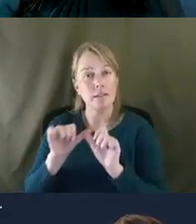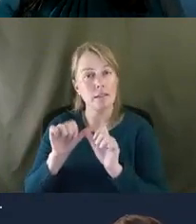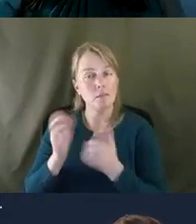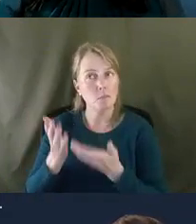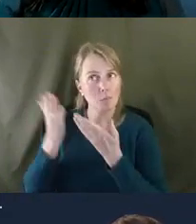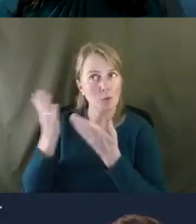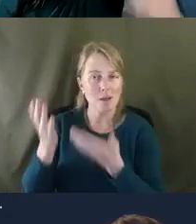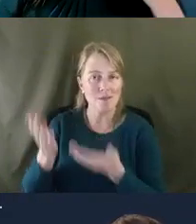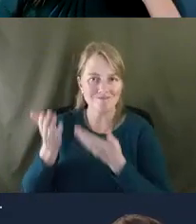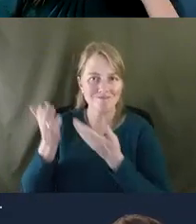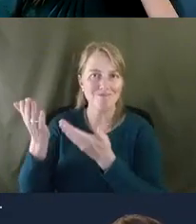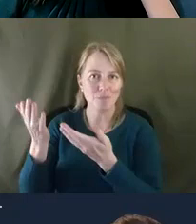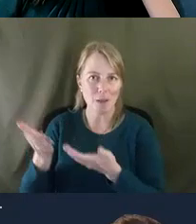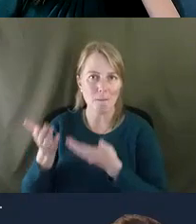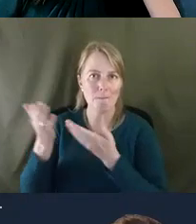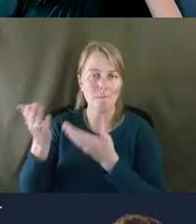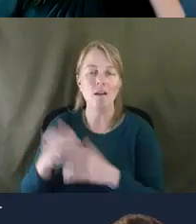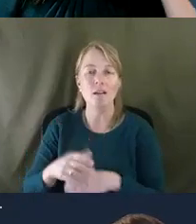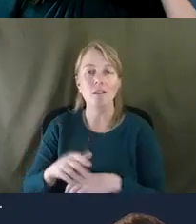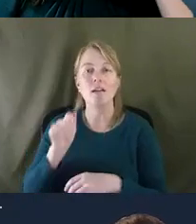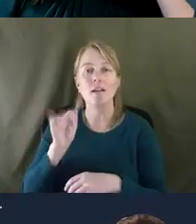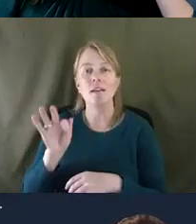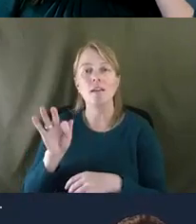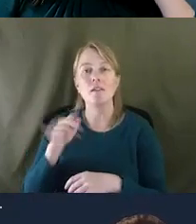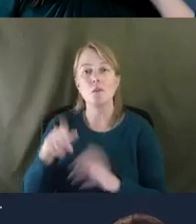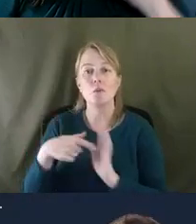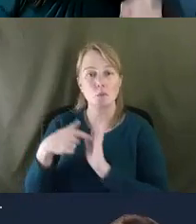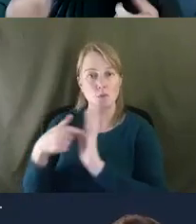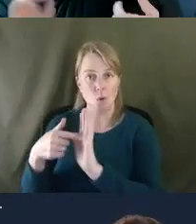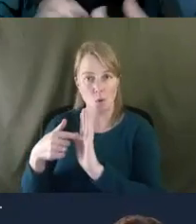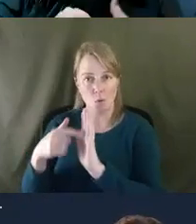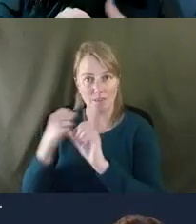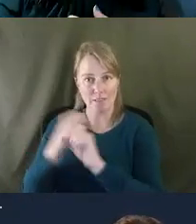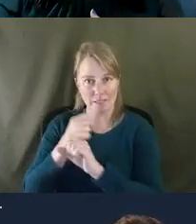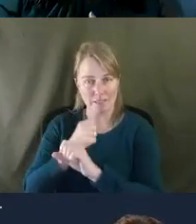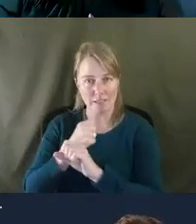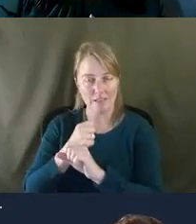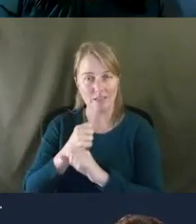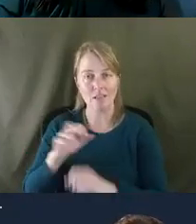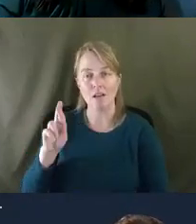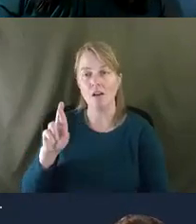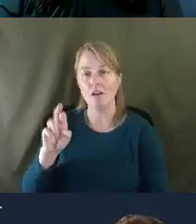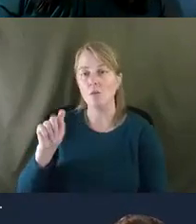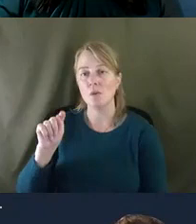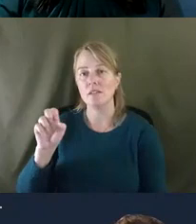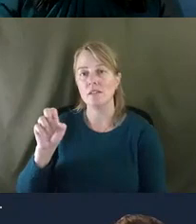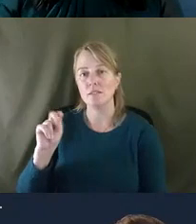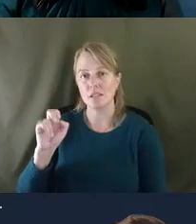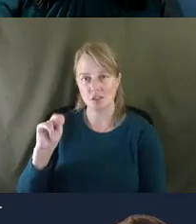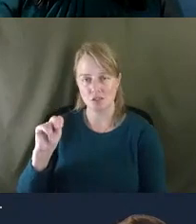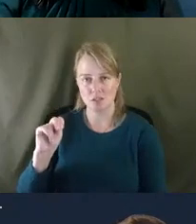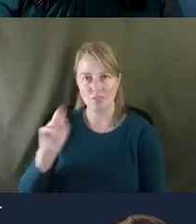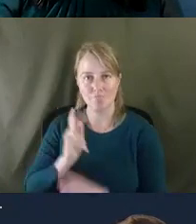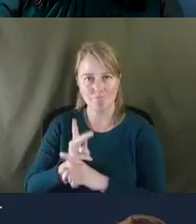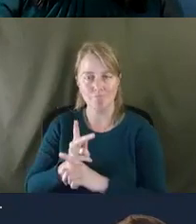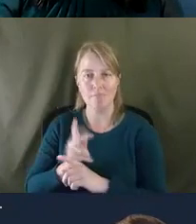it up and keep bringing it forward. I think if you can show the statistics, the retention is a really good one.